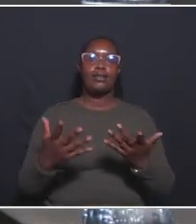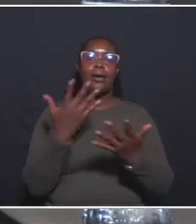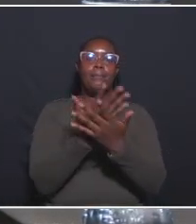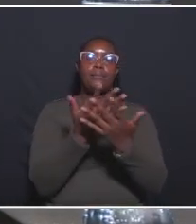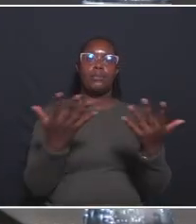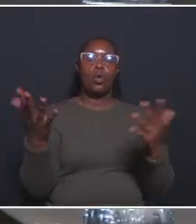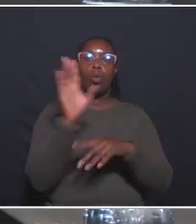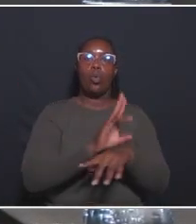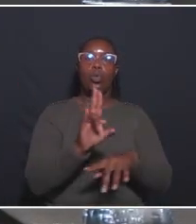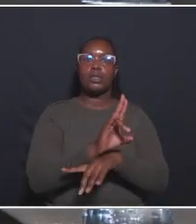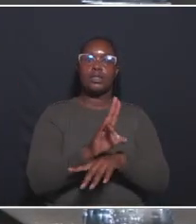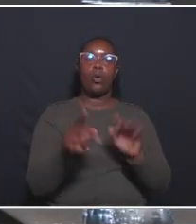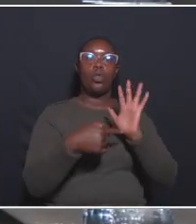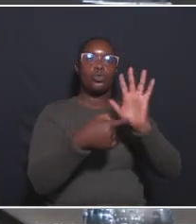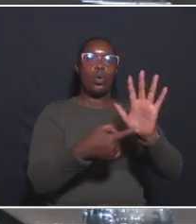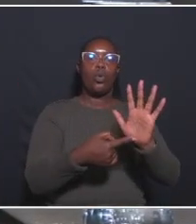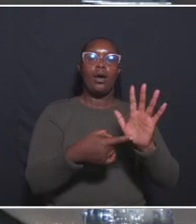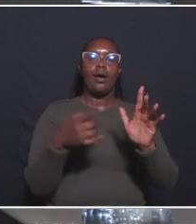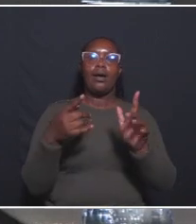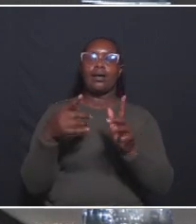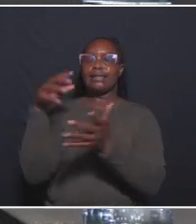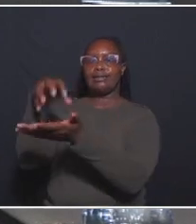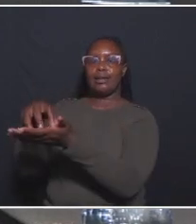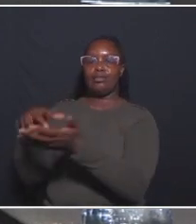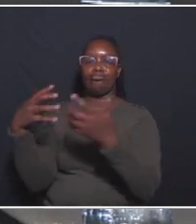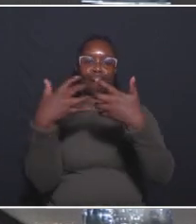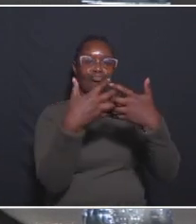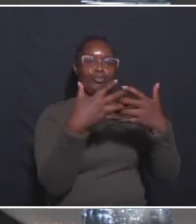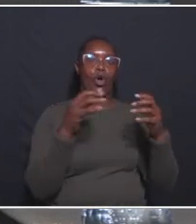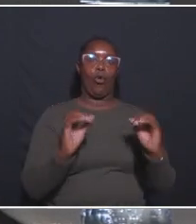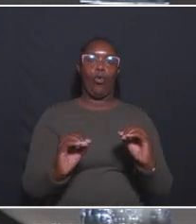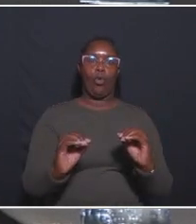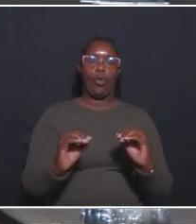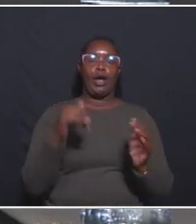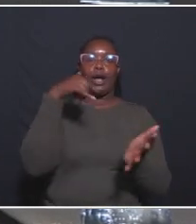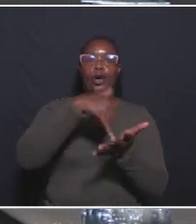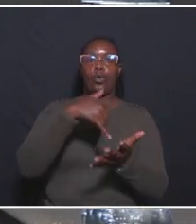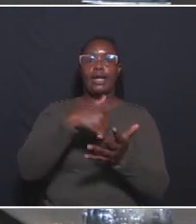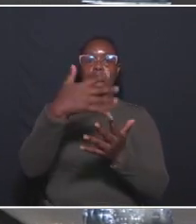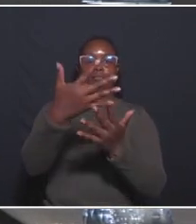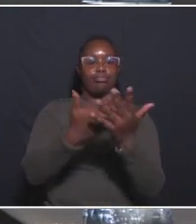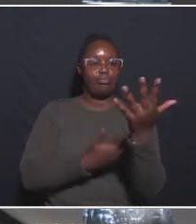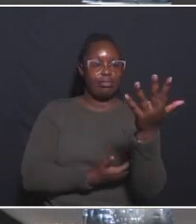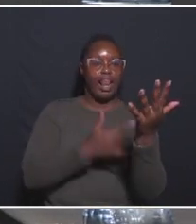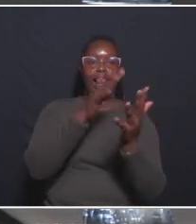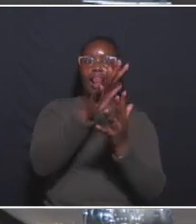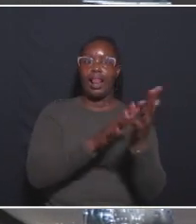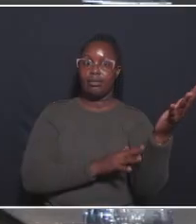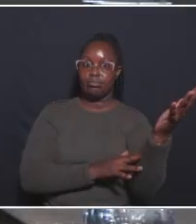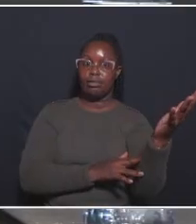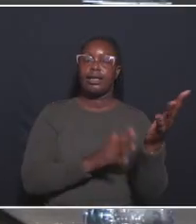scene, it's not working. So including the script, sometimes we draw with the